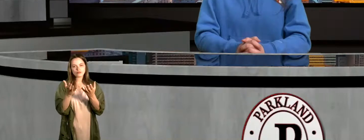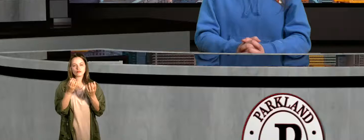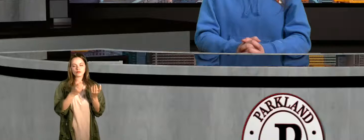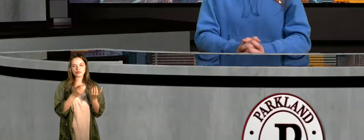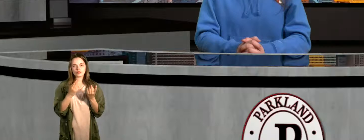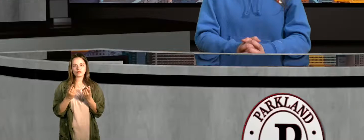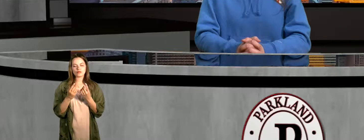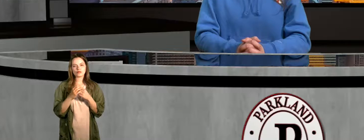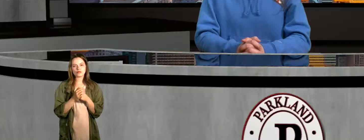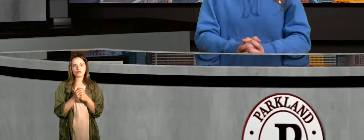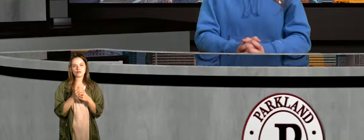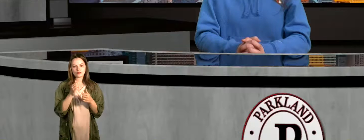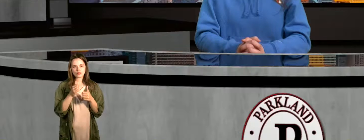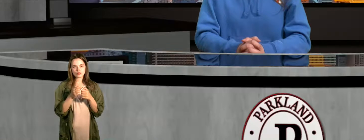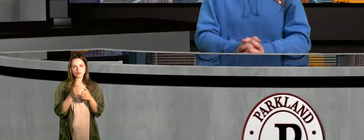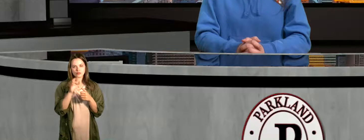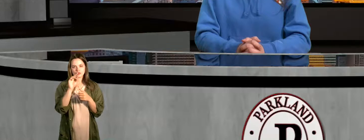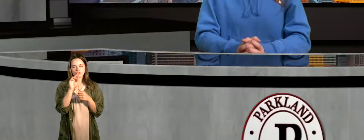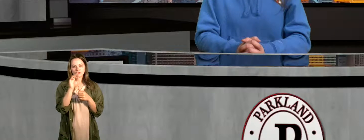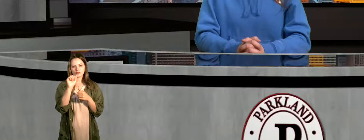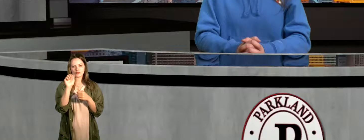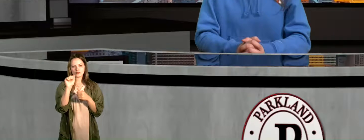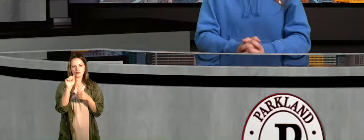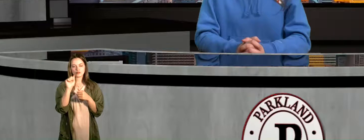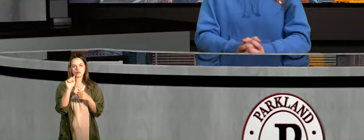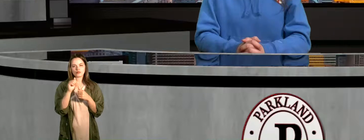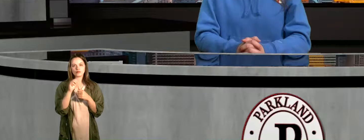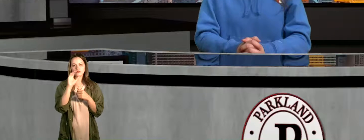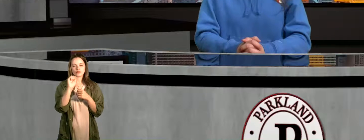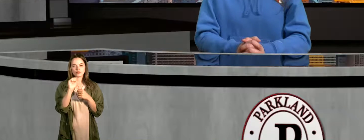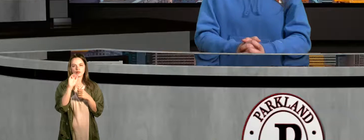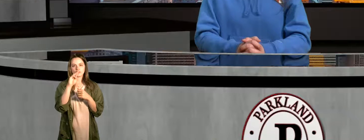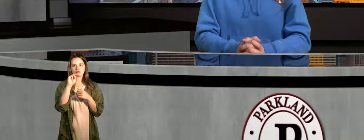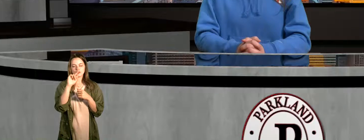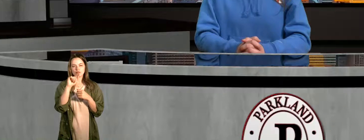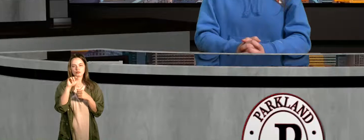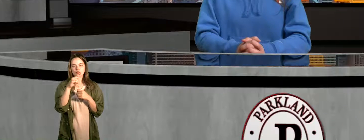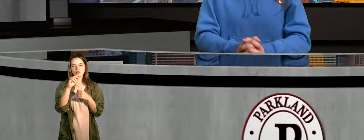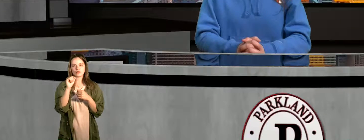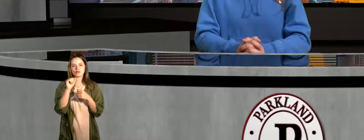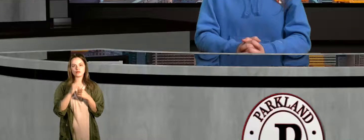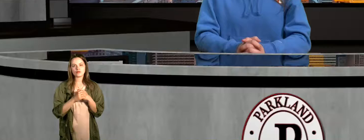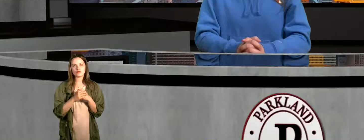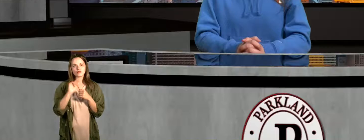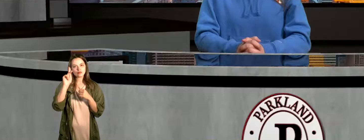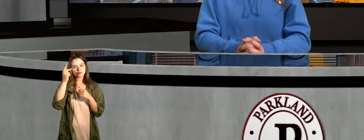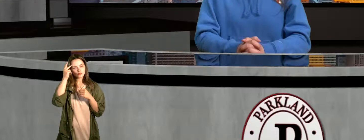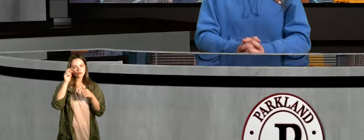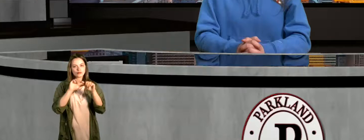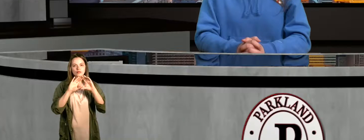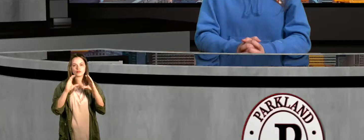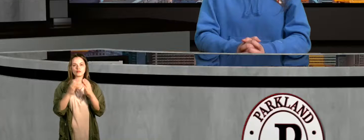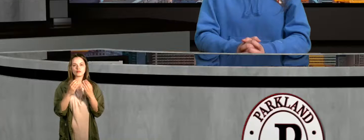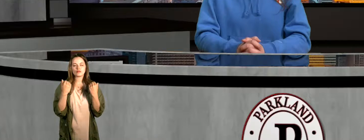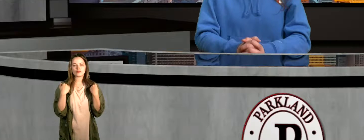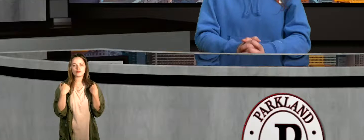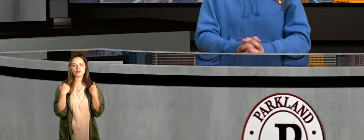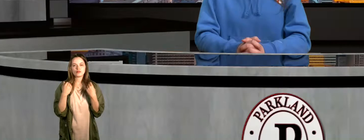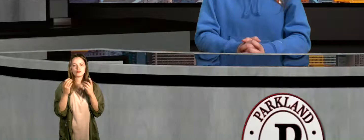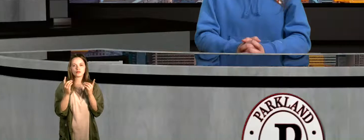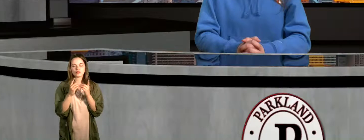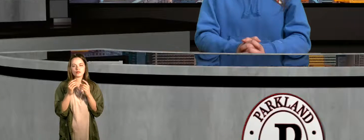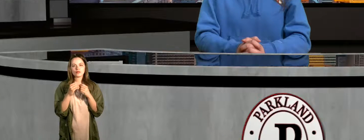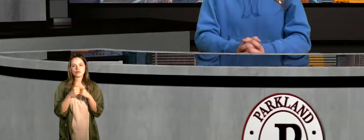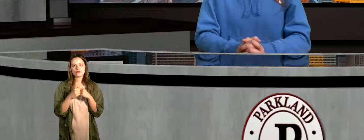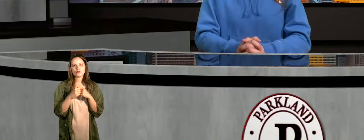empowermentclubphs@gmail.com or text 81010 and type @empowerphs. Also, the Political Science Club will be hosting Senator Pat Brown for a discussion